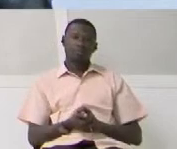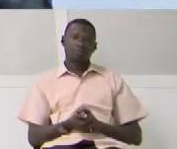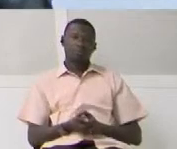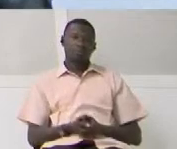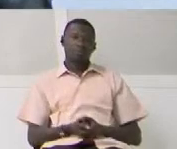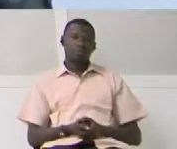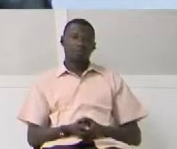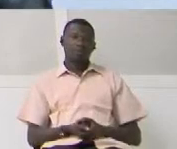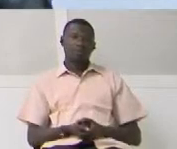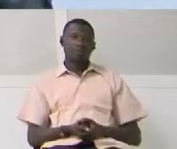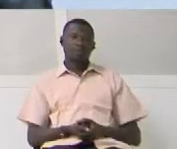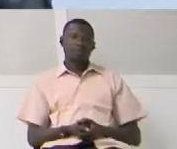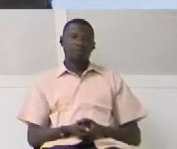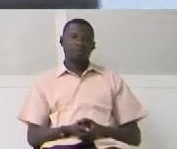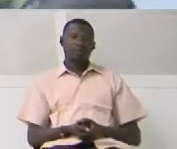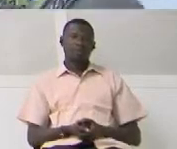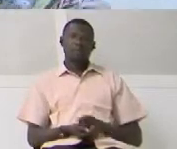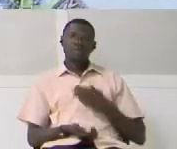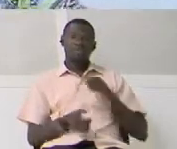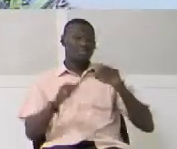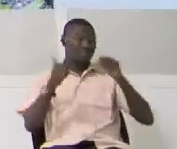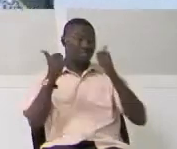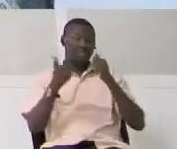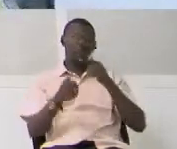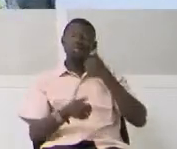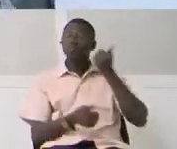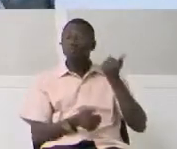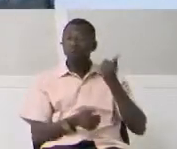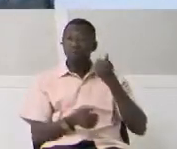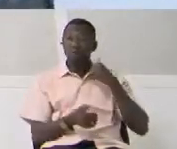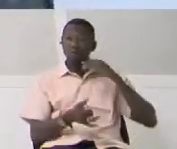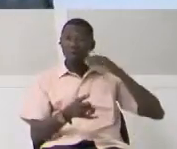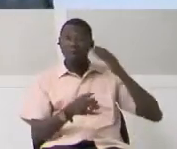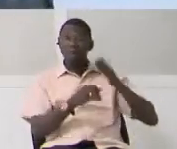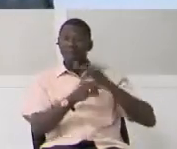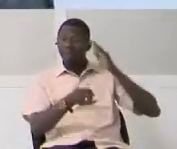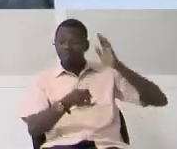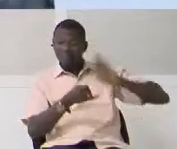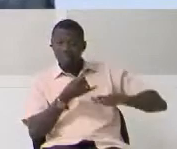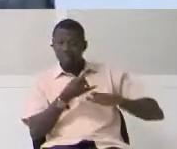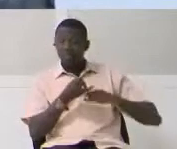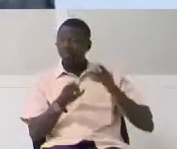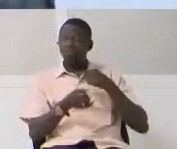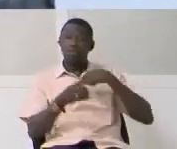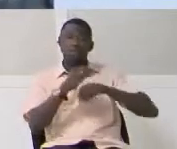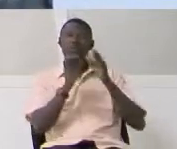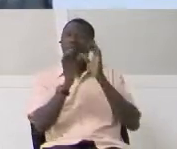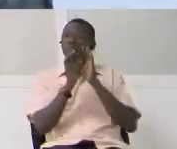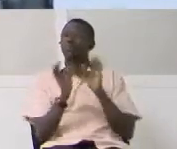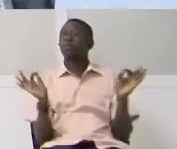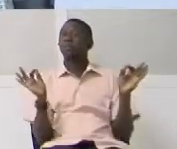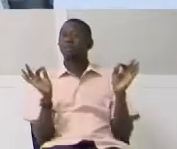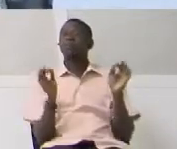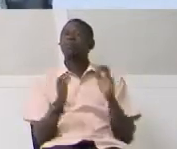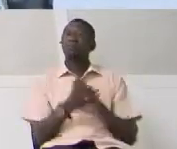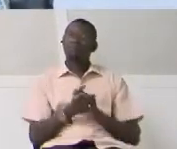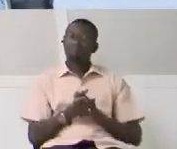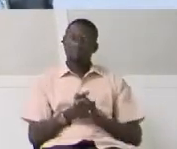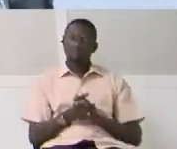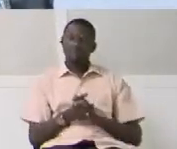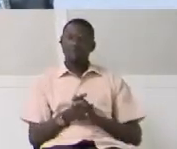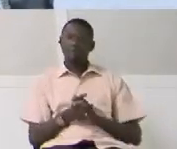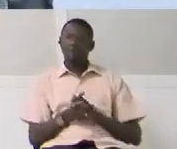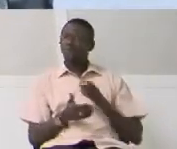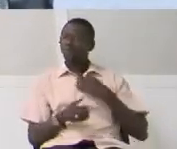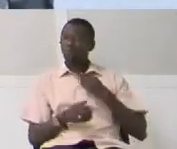end, I ended with the Mumuchijama. The beginning is always sweet, but the ending is not always in peace. So, man, I will not avoid you, you know, again,